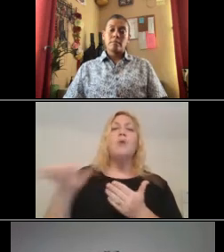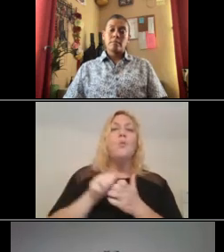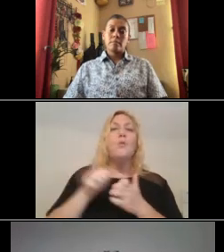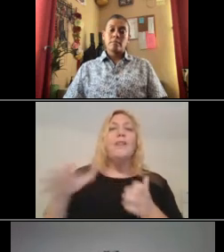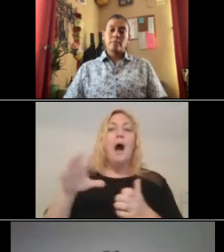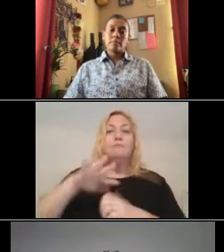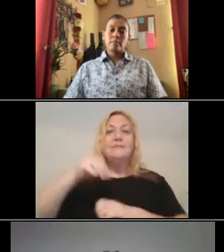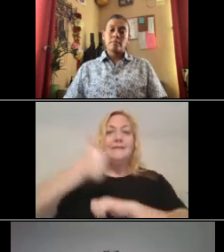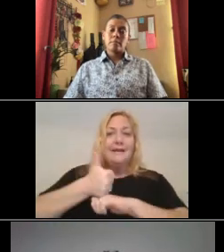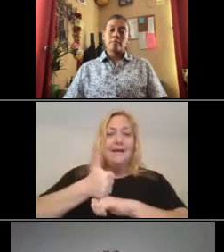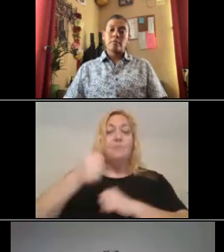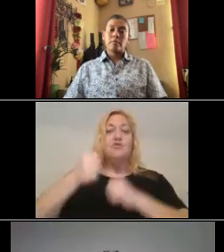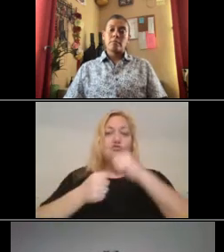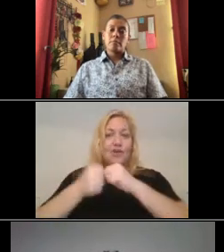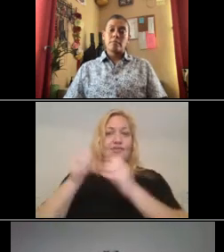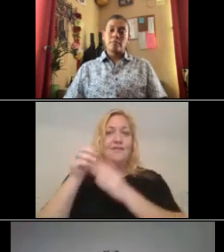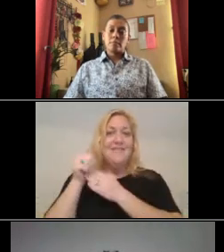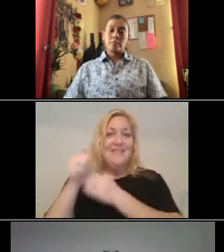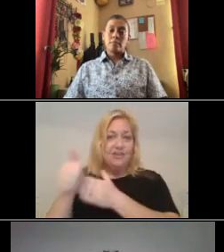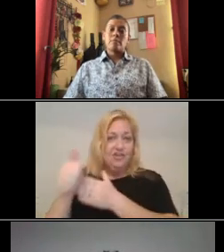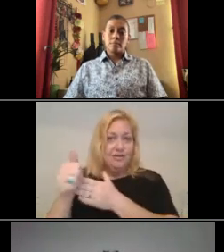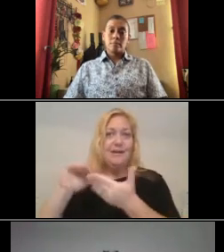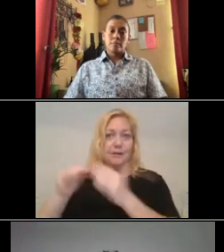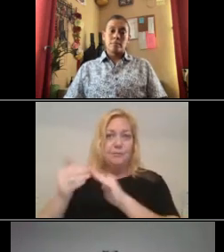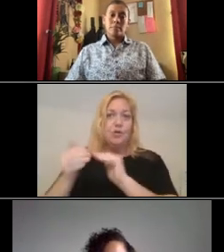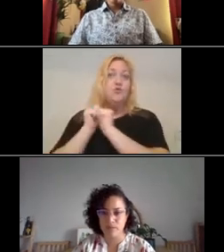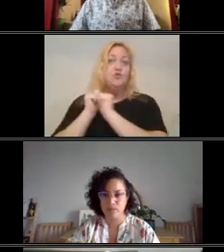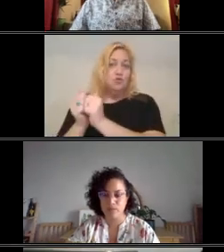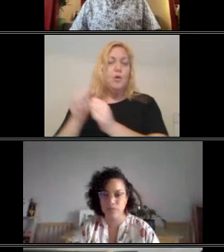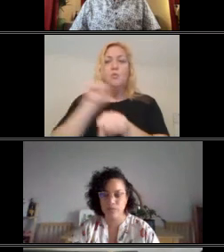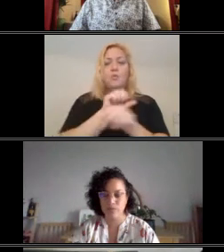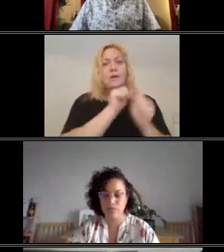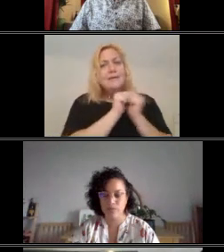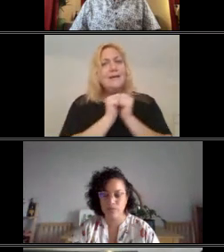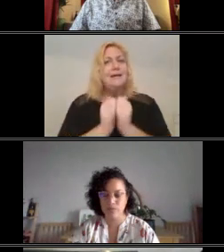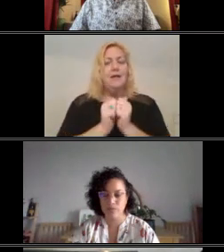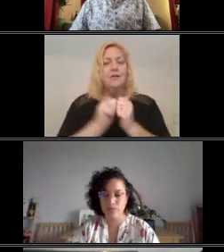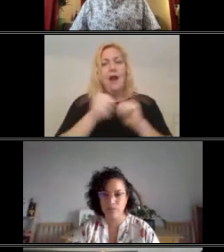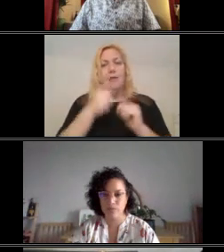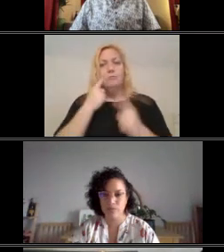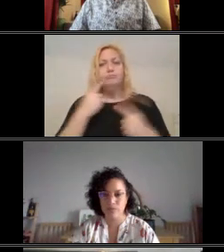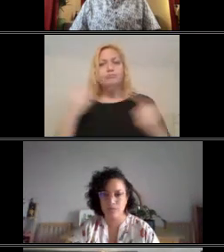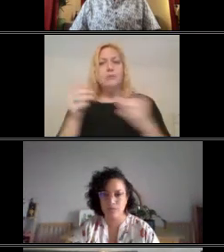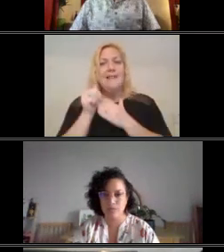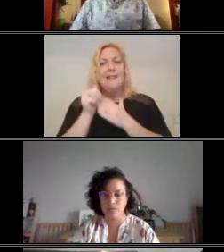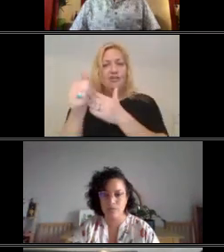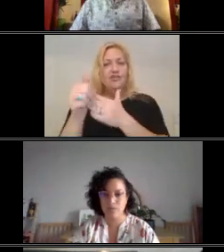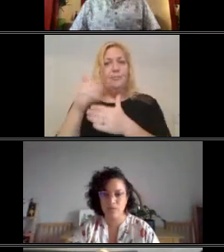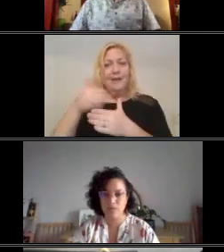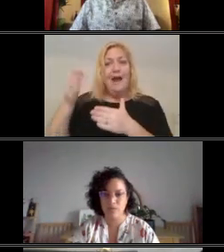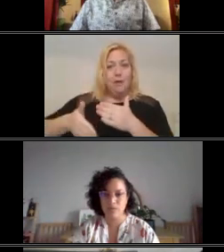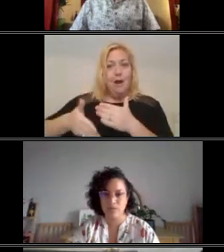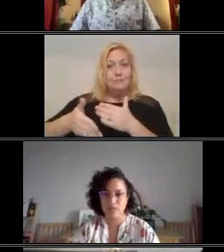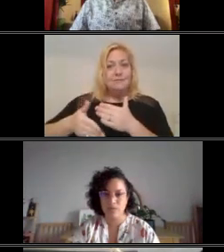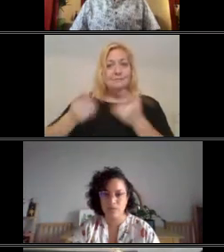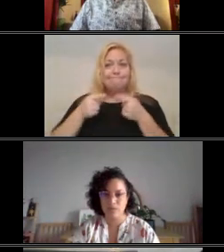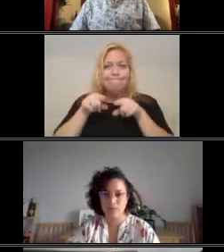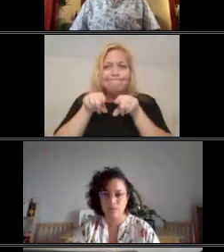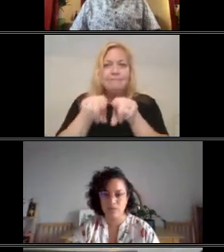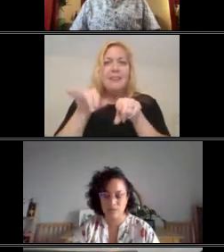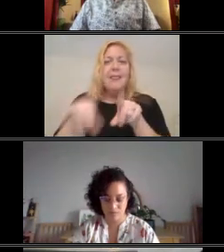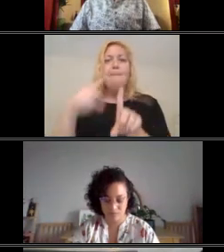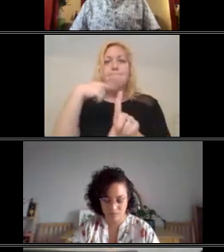of leadership within the communities, and to work together on how leadership and outcomes that are